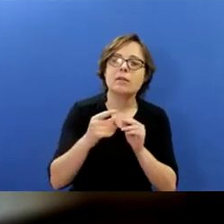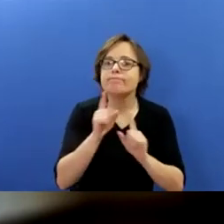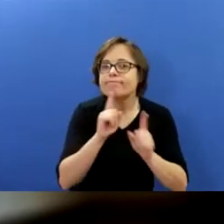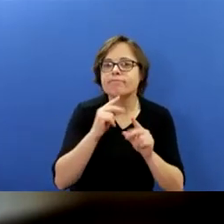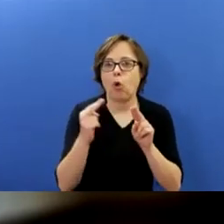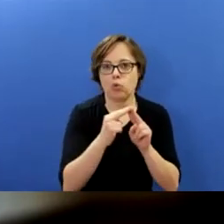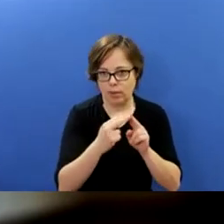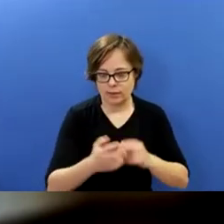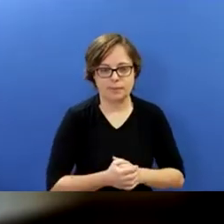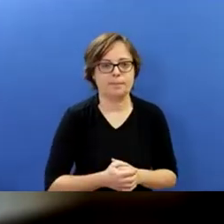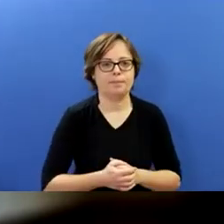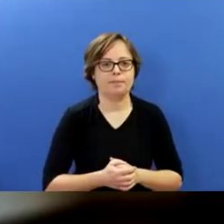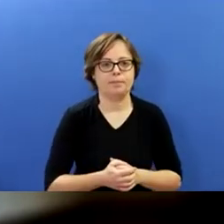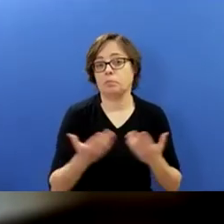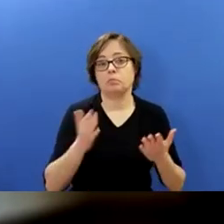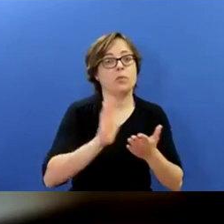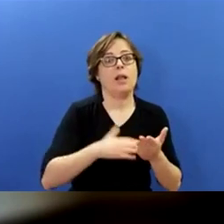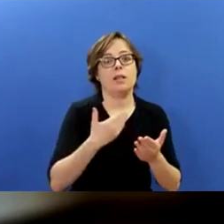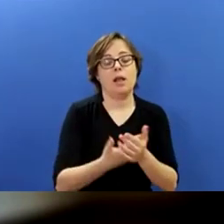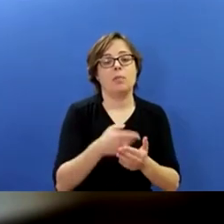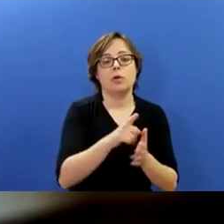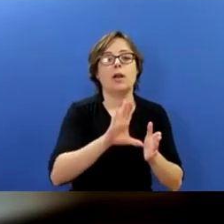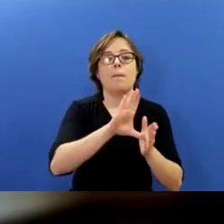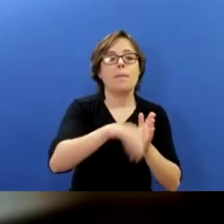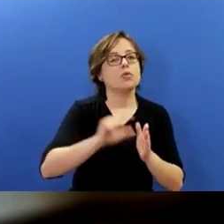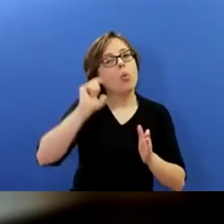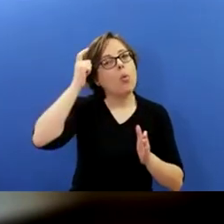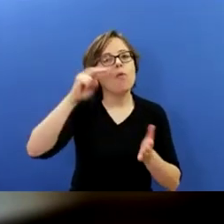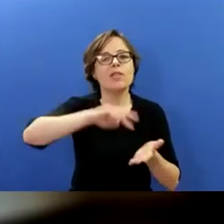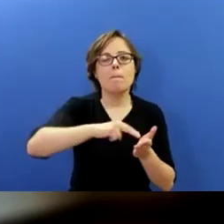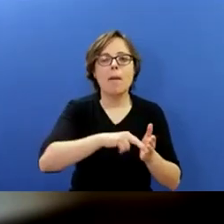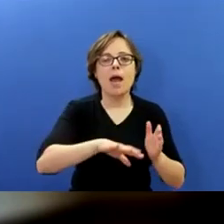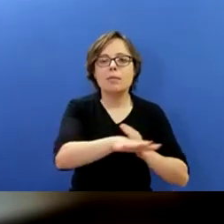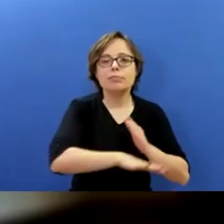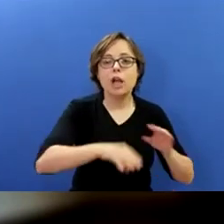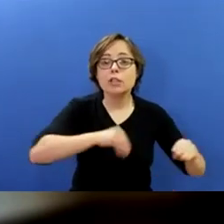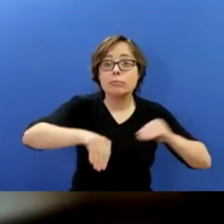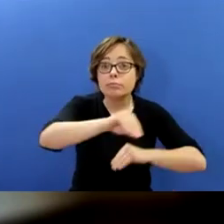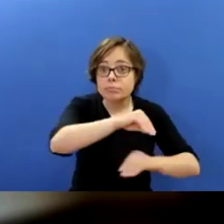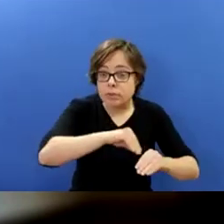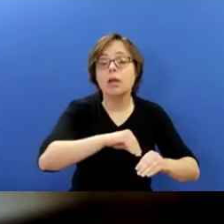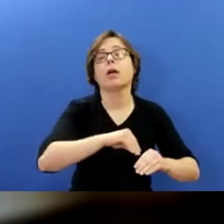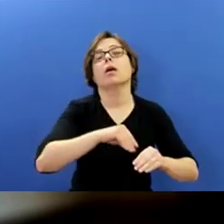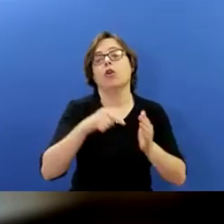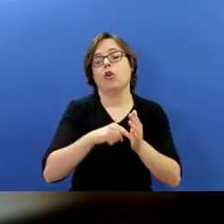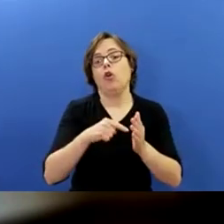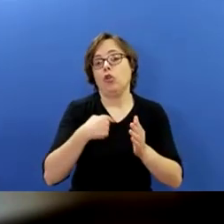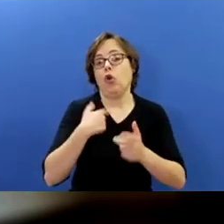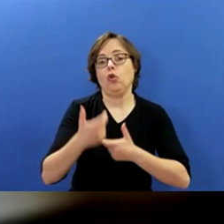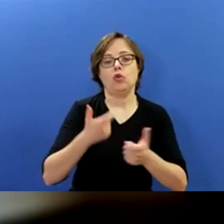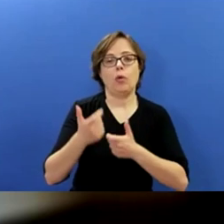master planning, we did an exhibition in public space, which is something, it's not extreme